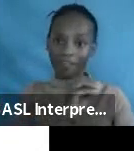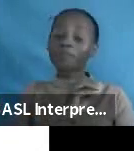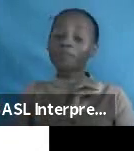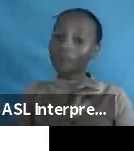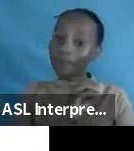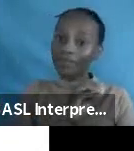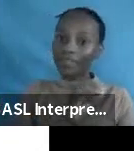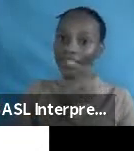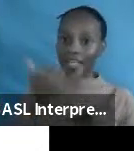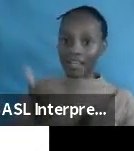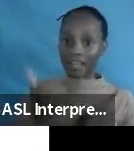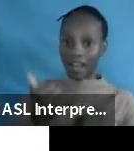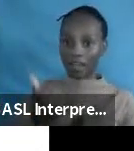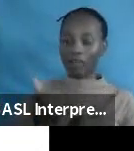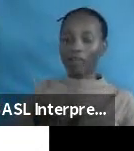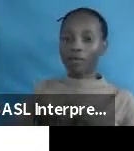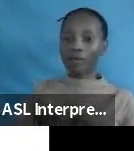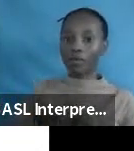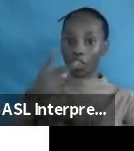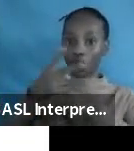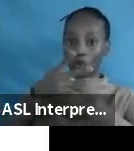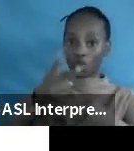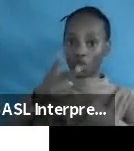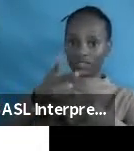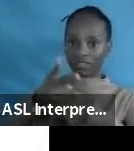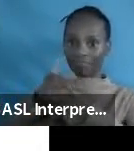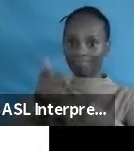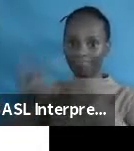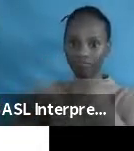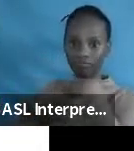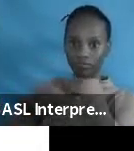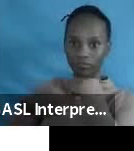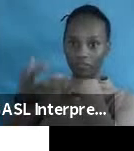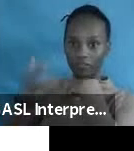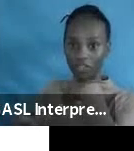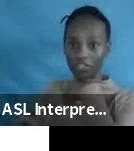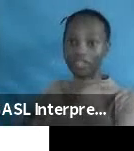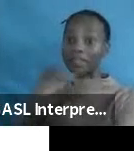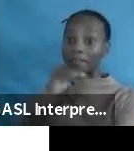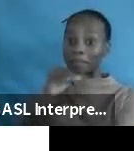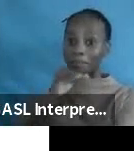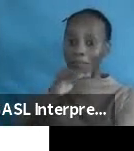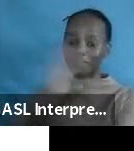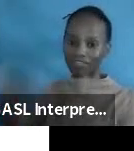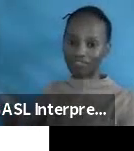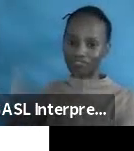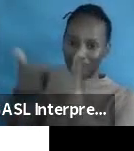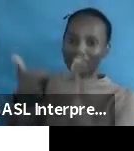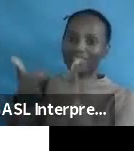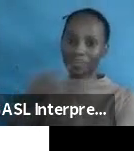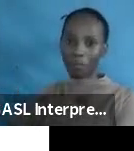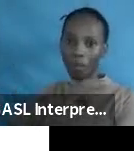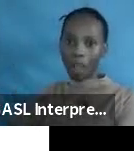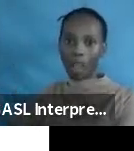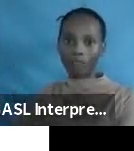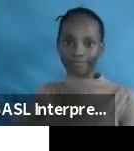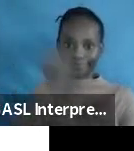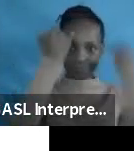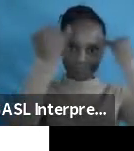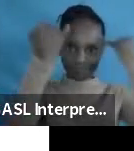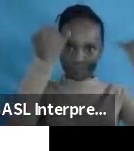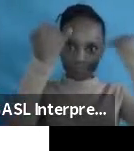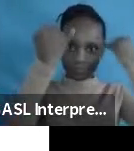pirated goods remains a major challenge in an innovation-driven global economy.